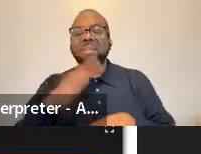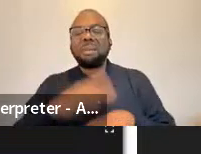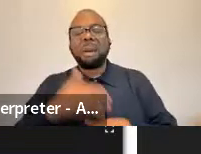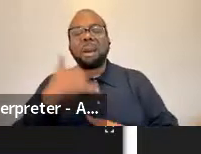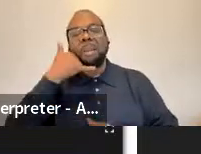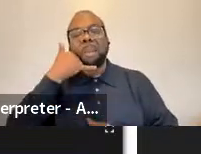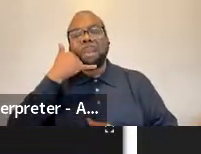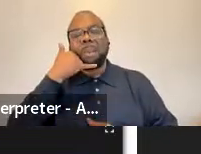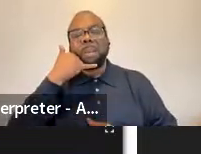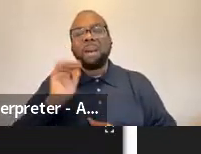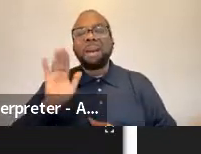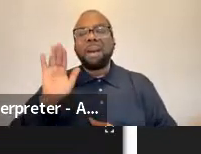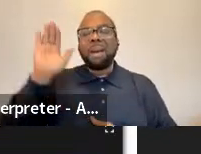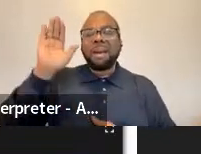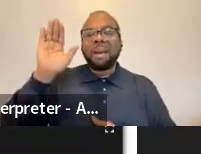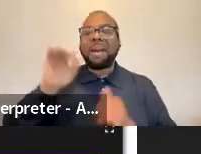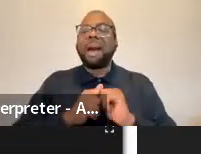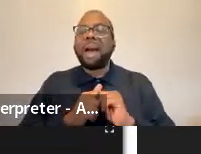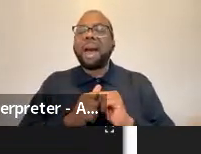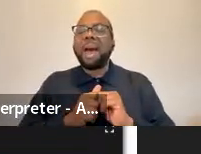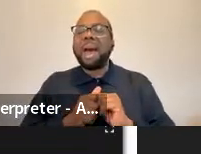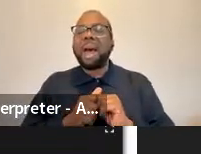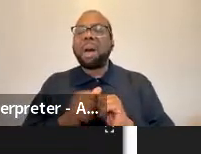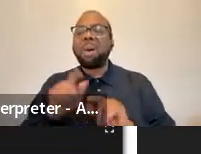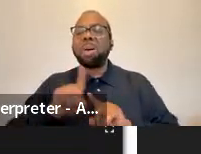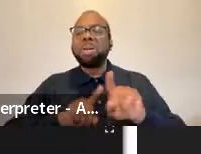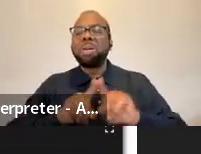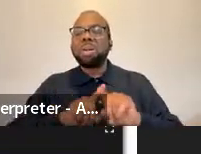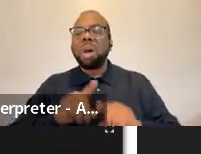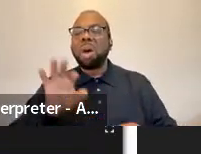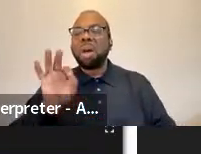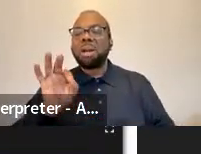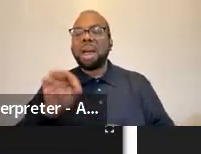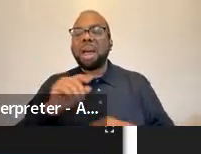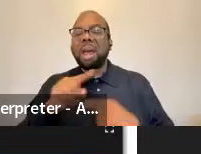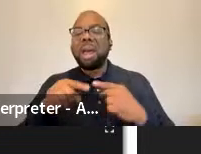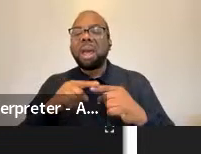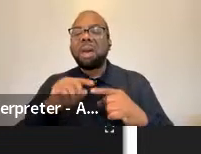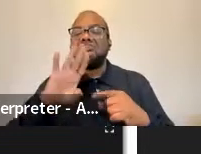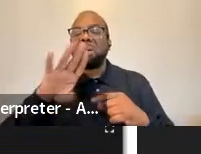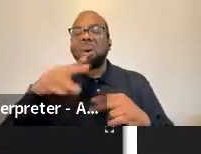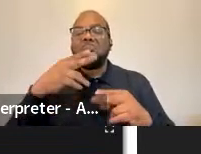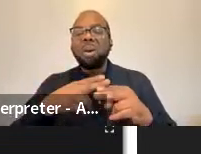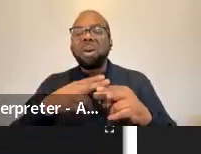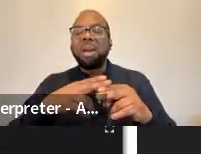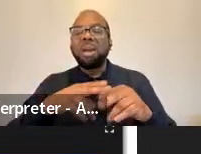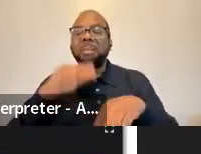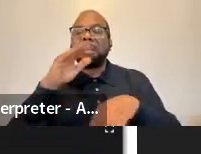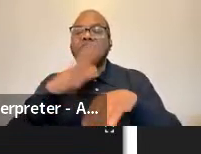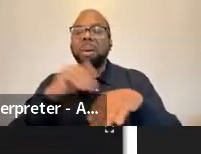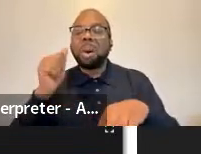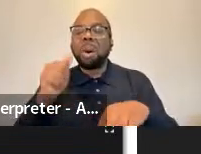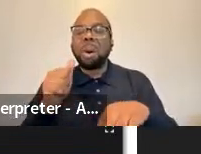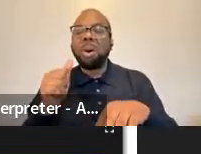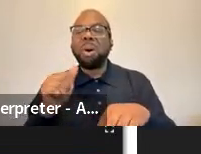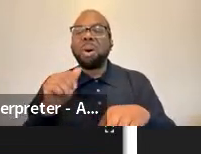you can raise your hand by pressing star 9. When your name is called, you'll be able to use the buttons at the bottom left corner of